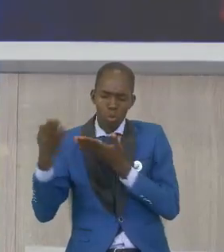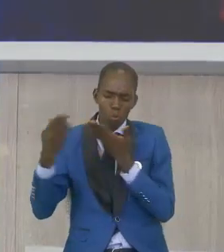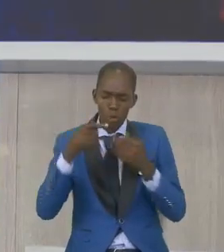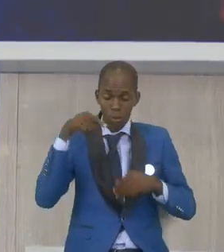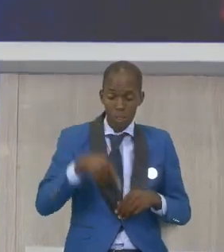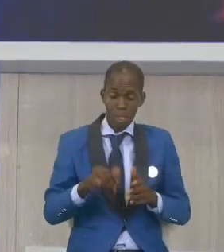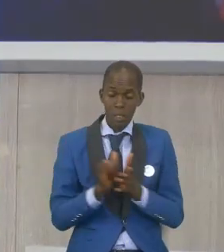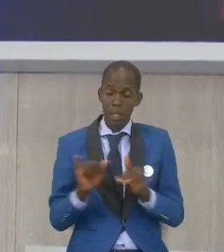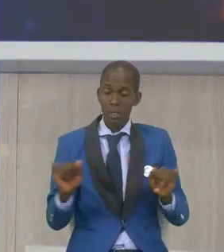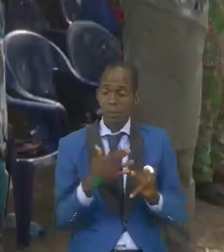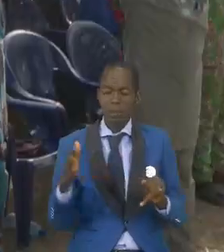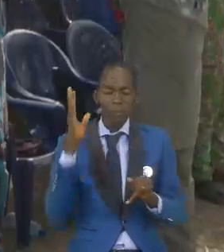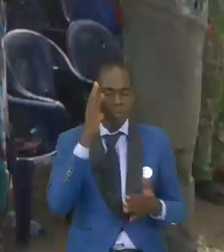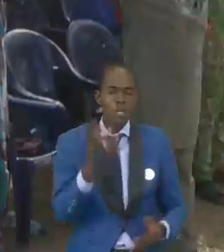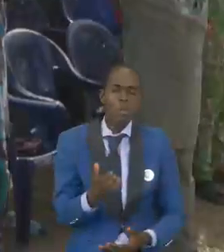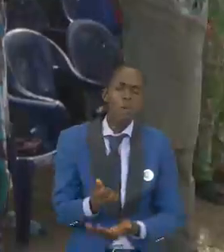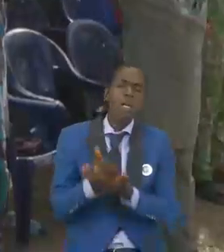thing will lift you up.